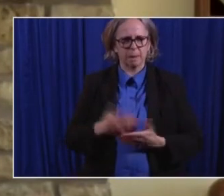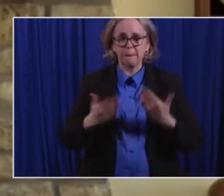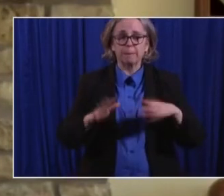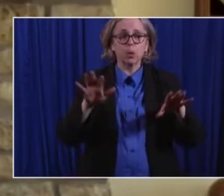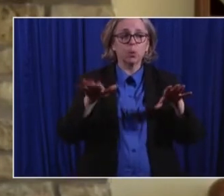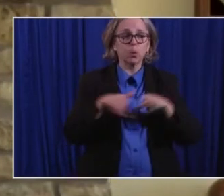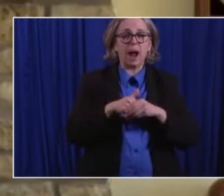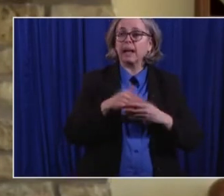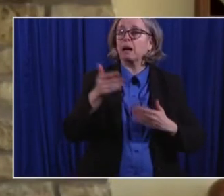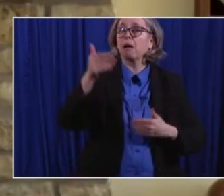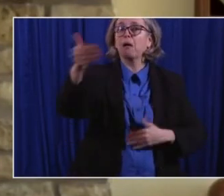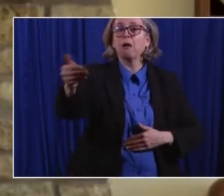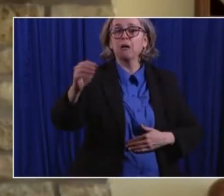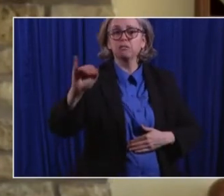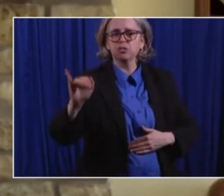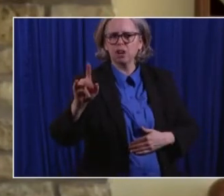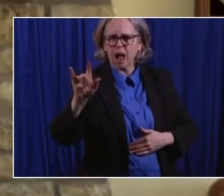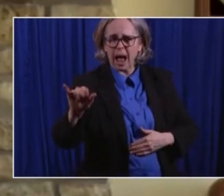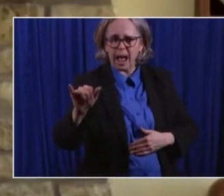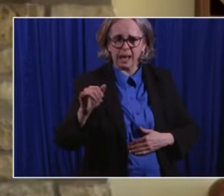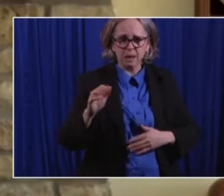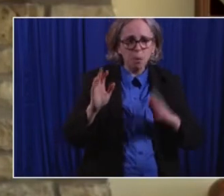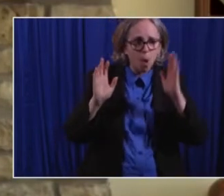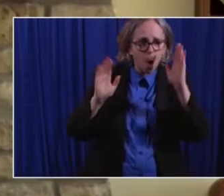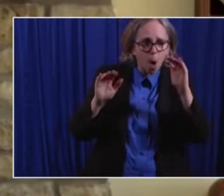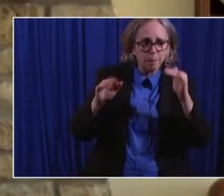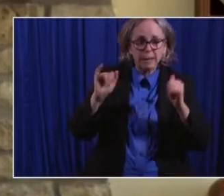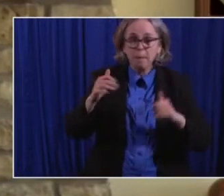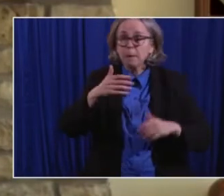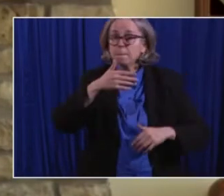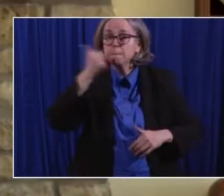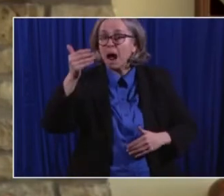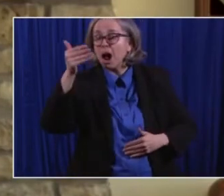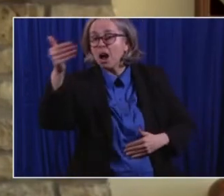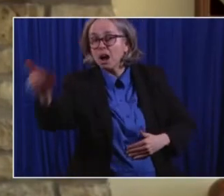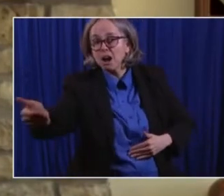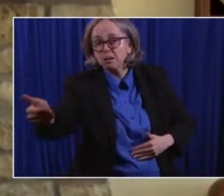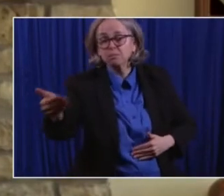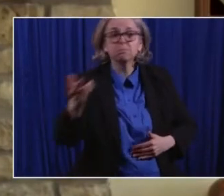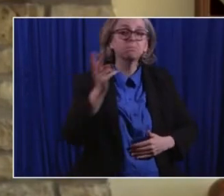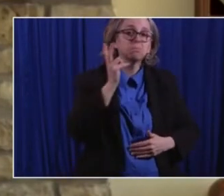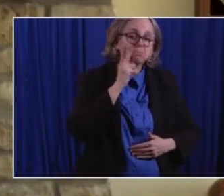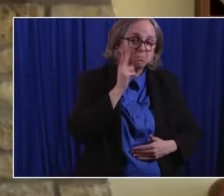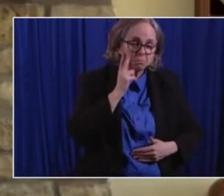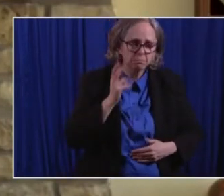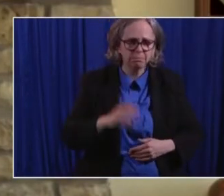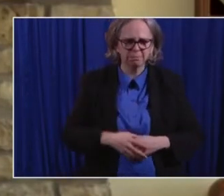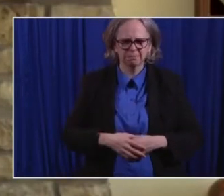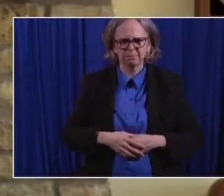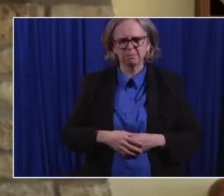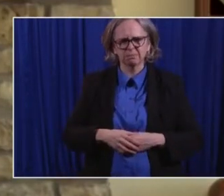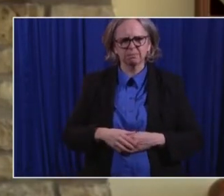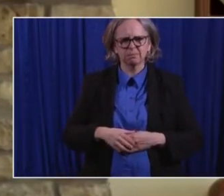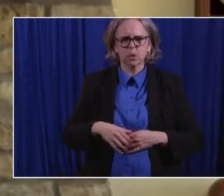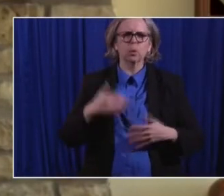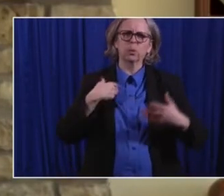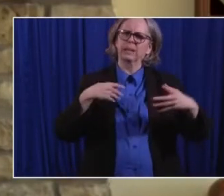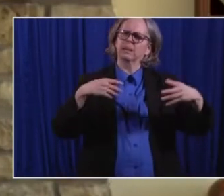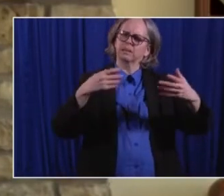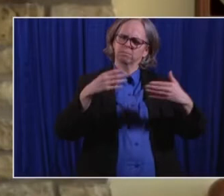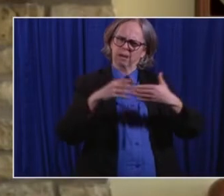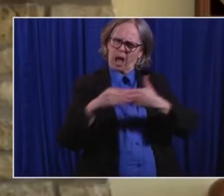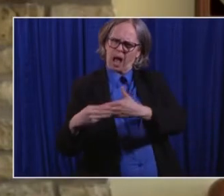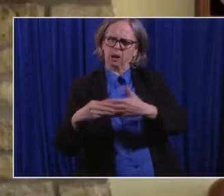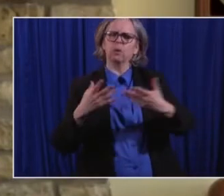lot better by then. We hope they will be. We think they will be. And this will be expanded. We hope it's been expanded several times by